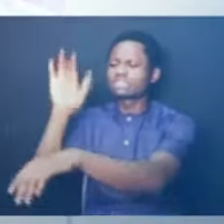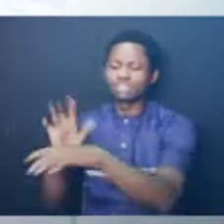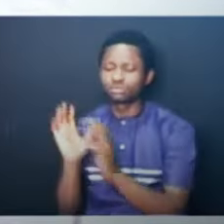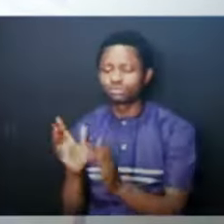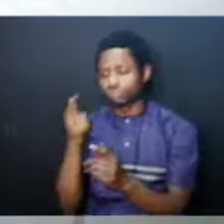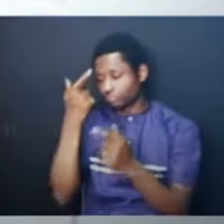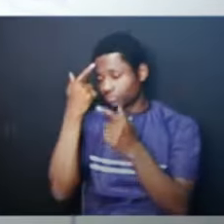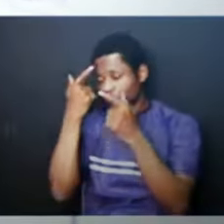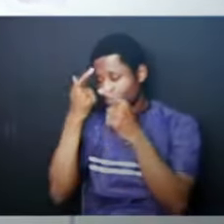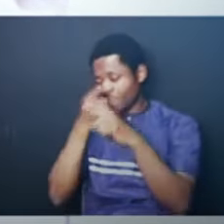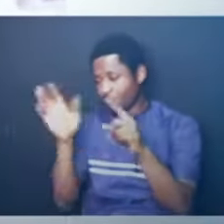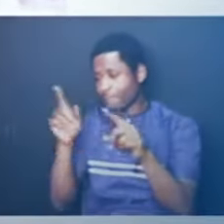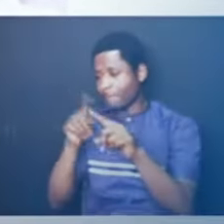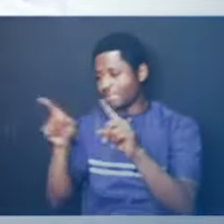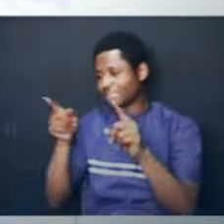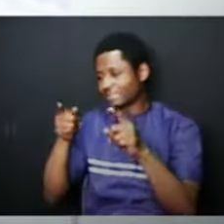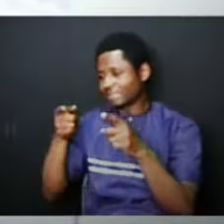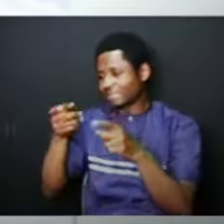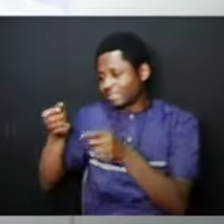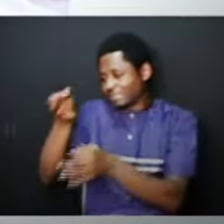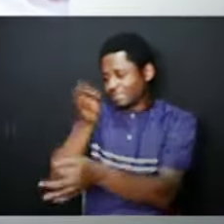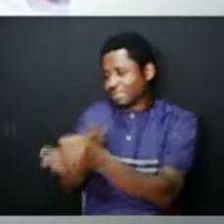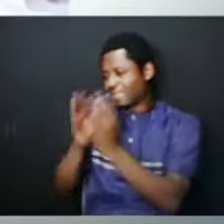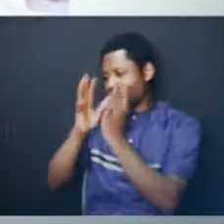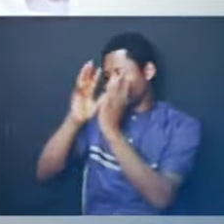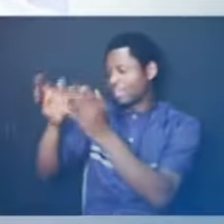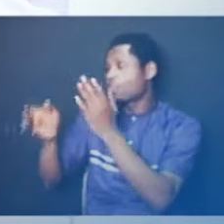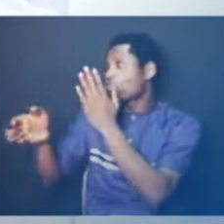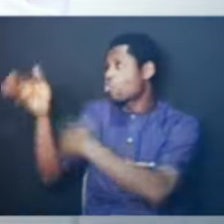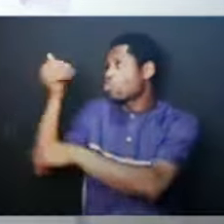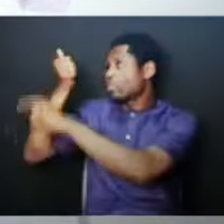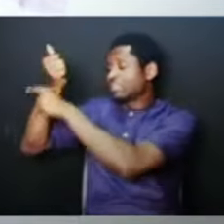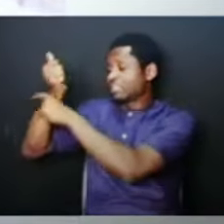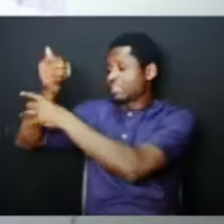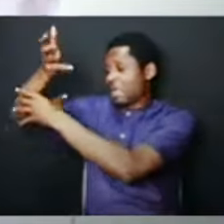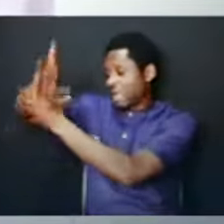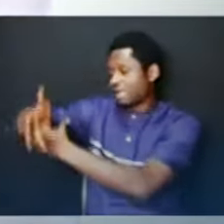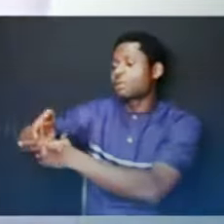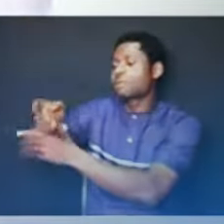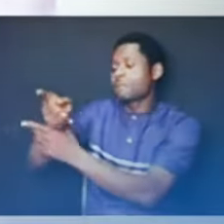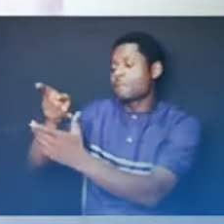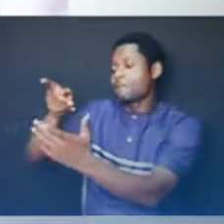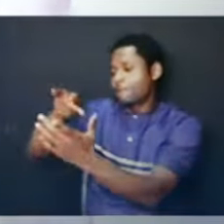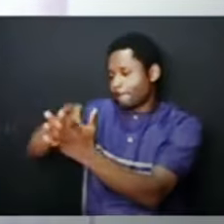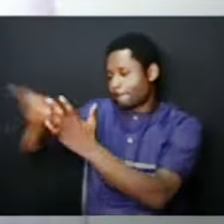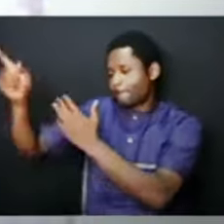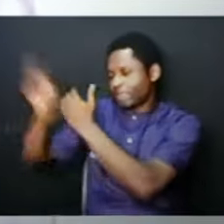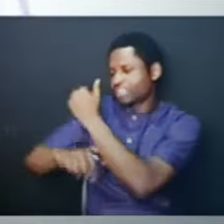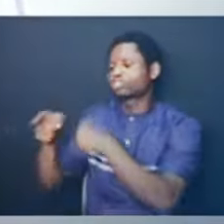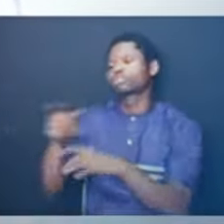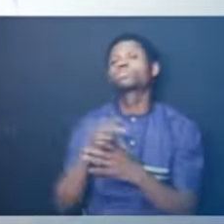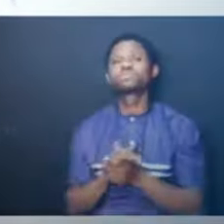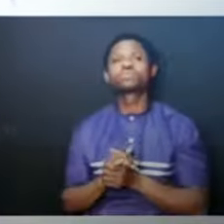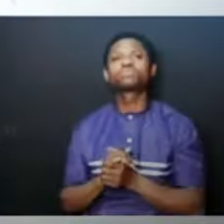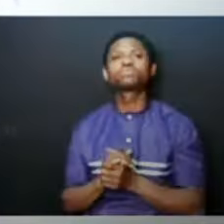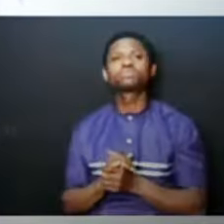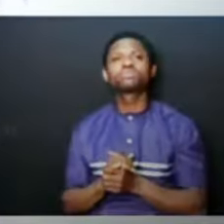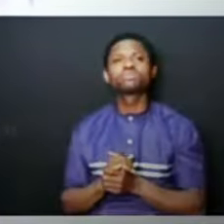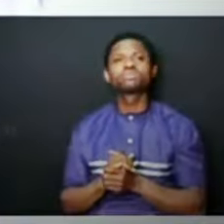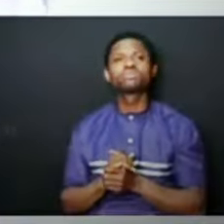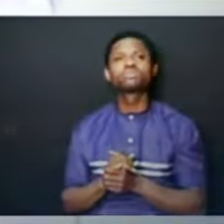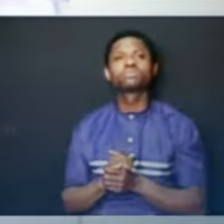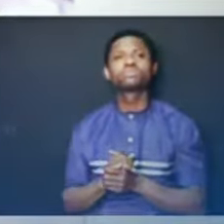aten na urade anye magure tode e wonsam na mensa de erenkan. This one,